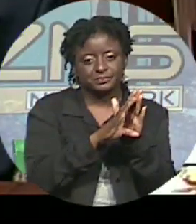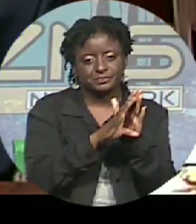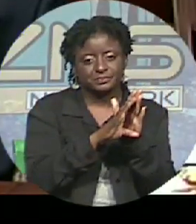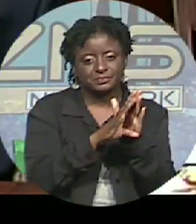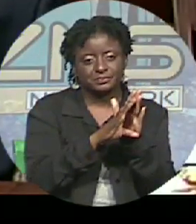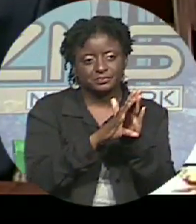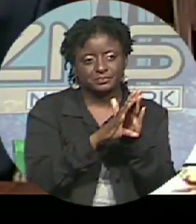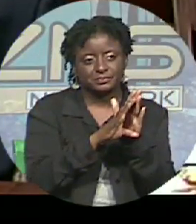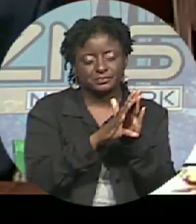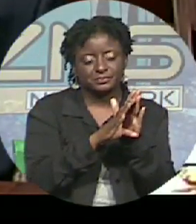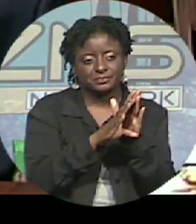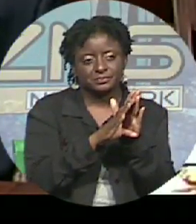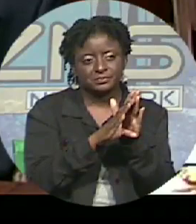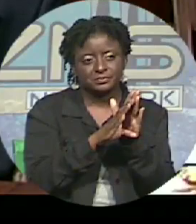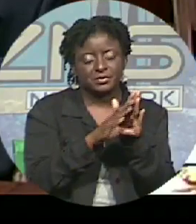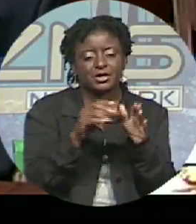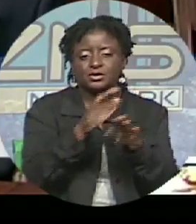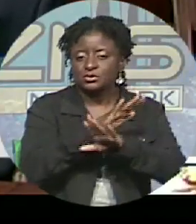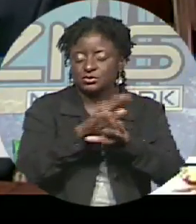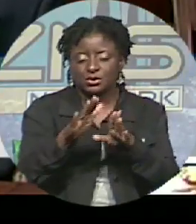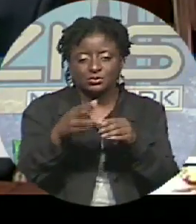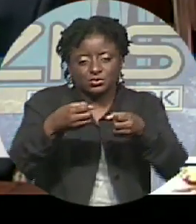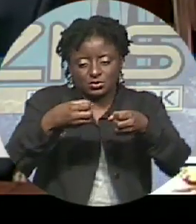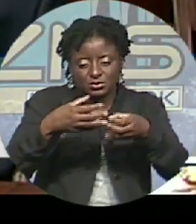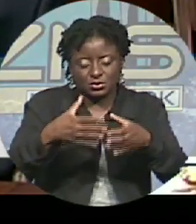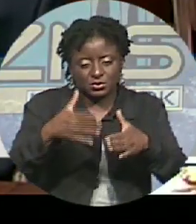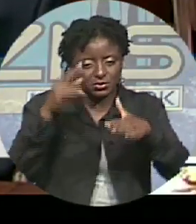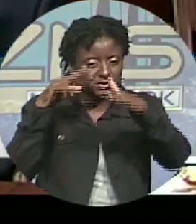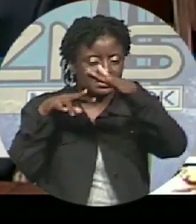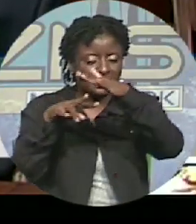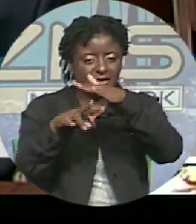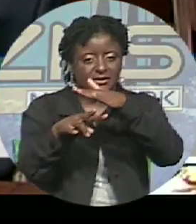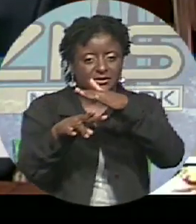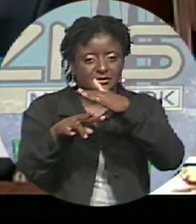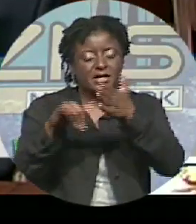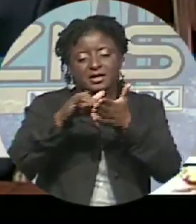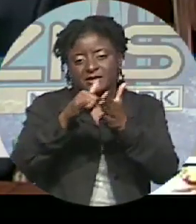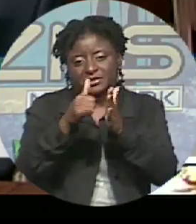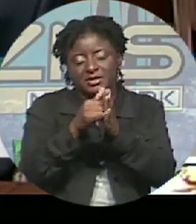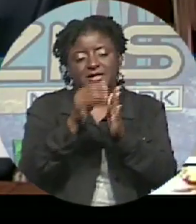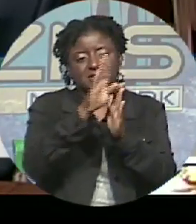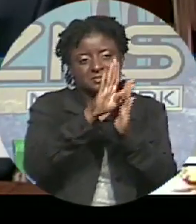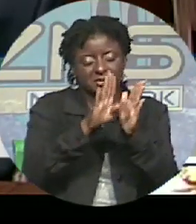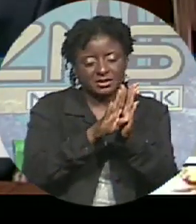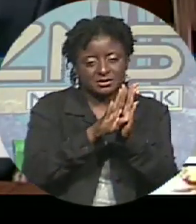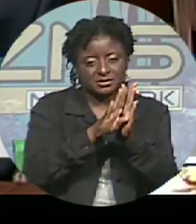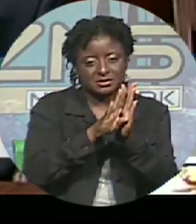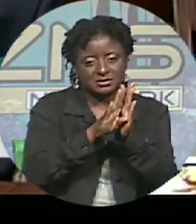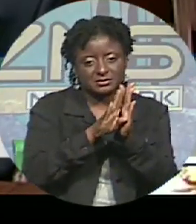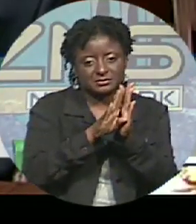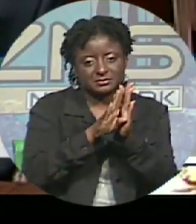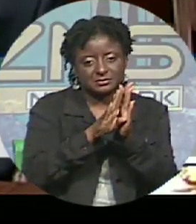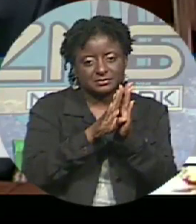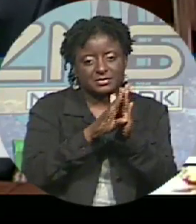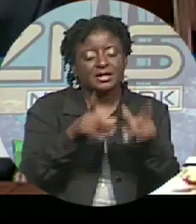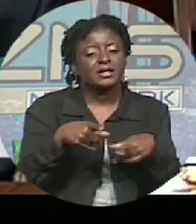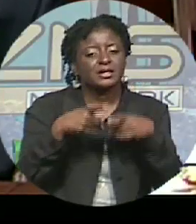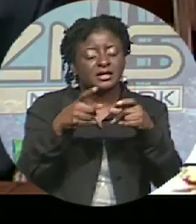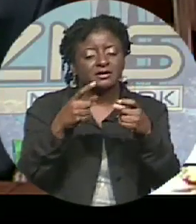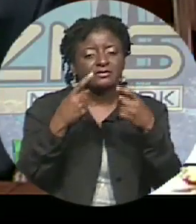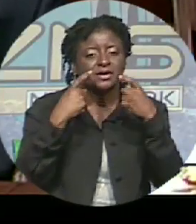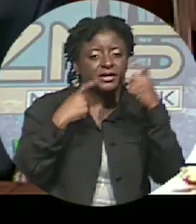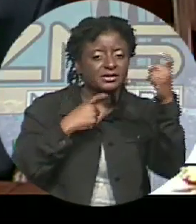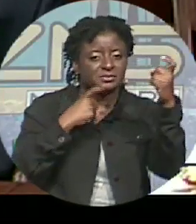Let us not lose sight of the fact that these bills, both individually and collectively, give